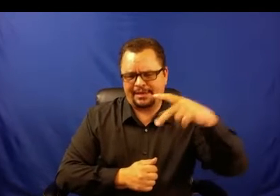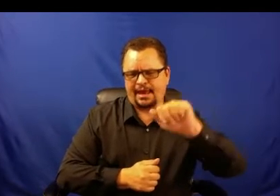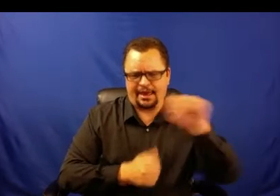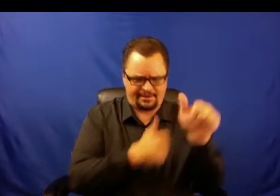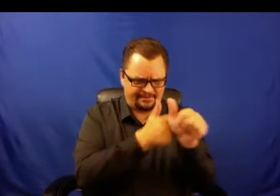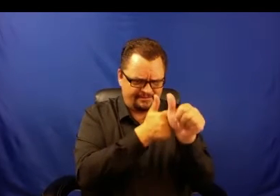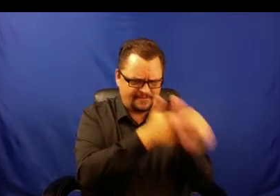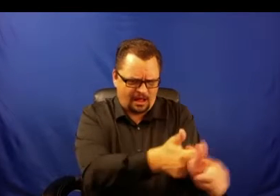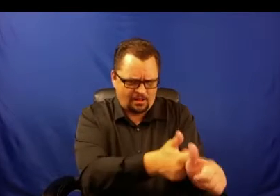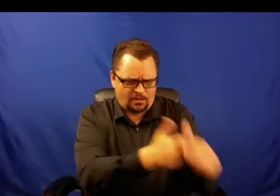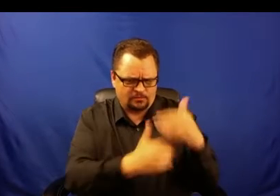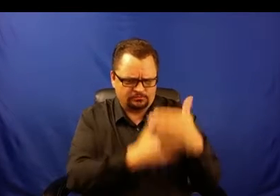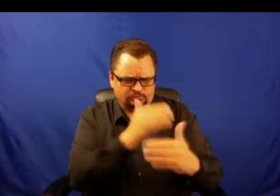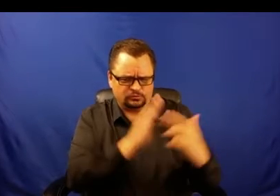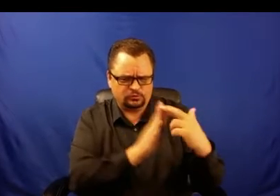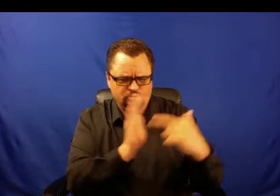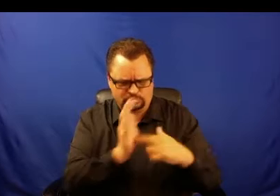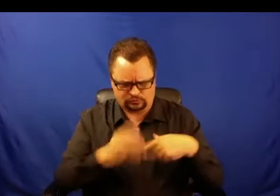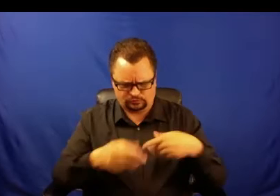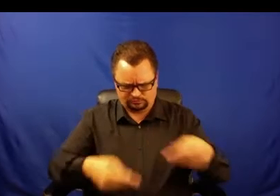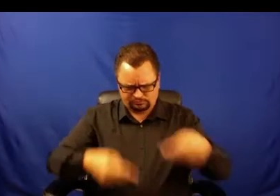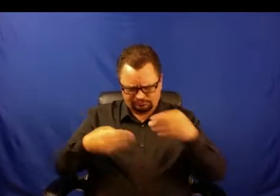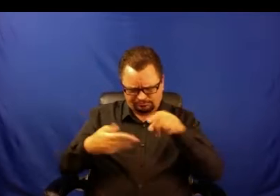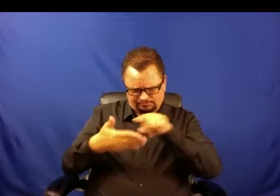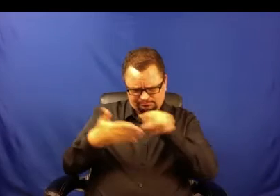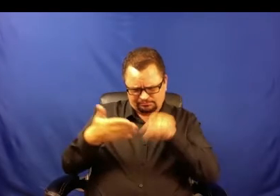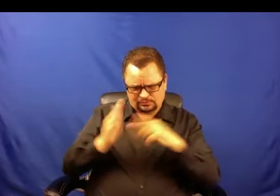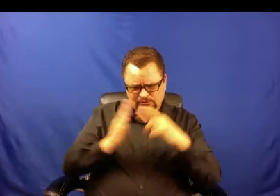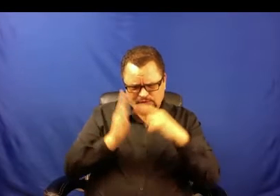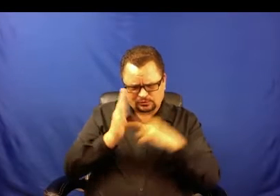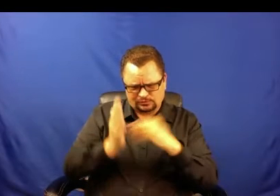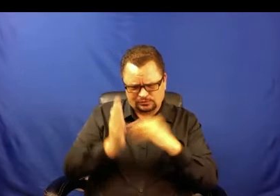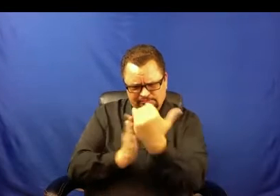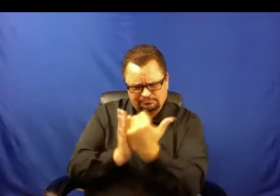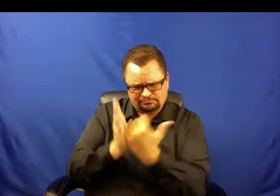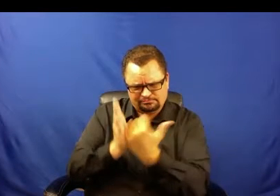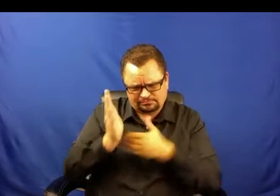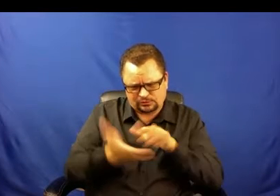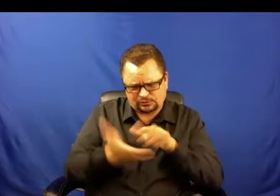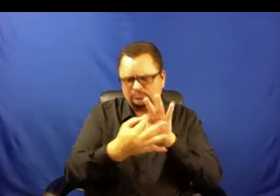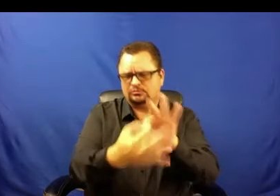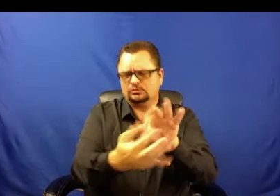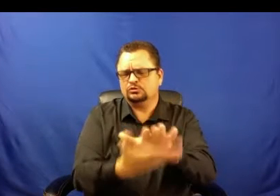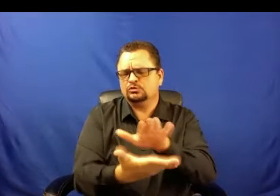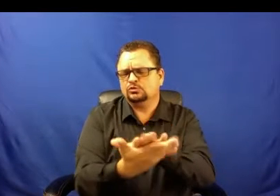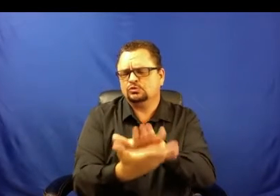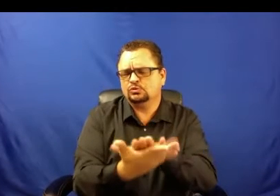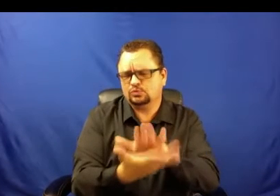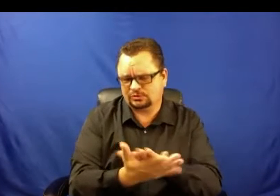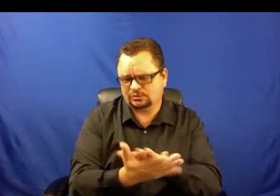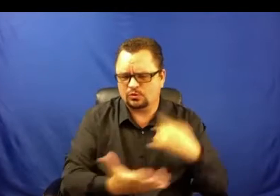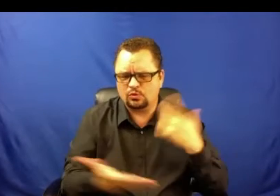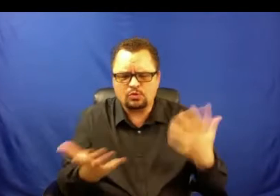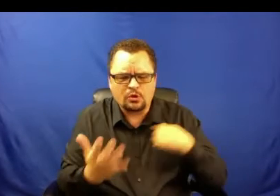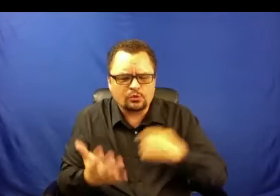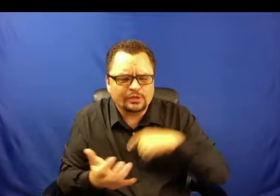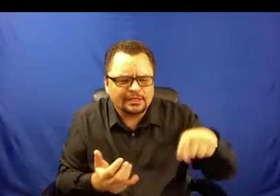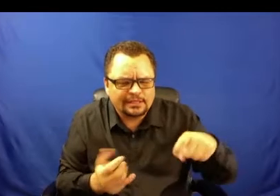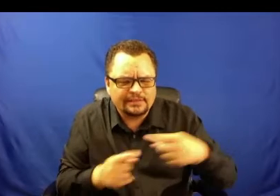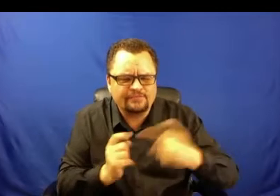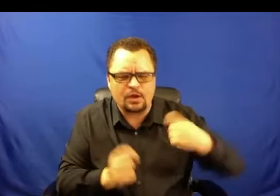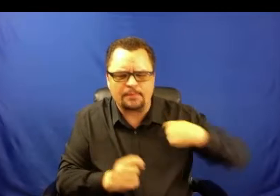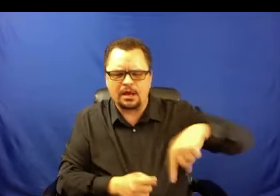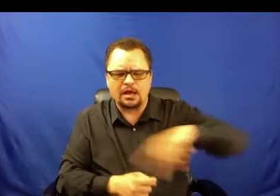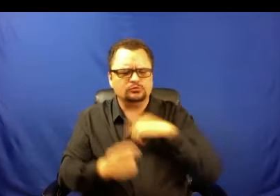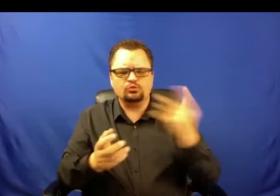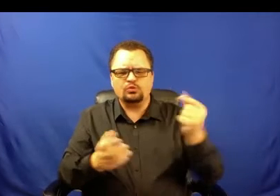there what they need from us, if anything, and what they've already done for that case's behalf. So we're really able to cut